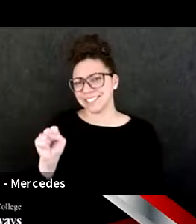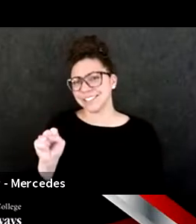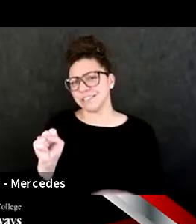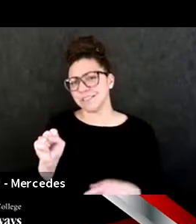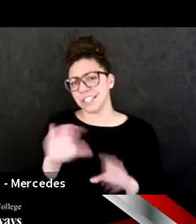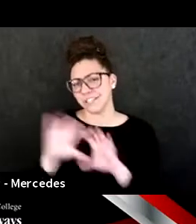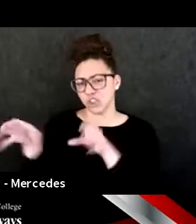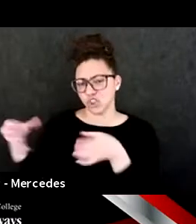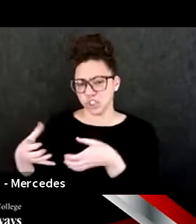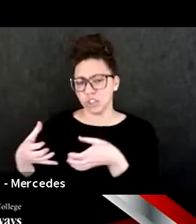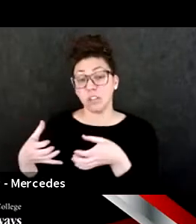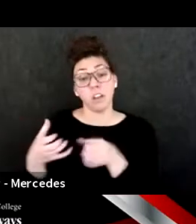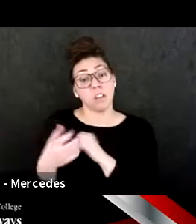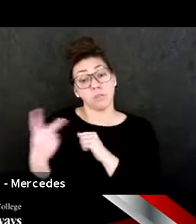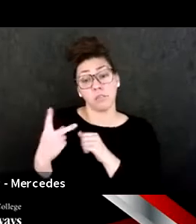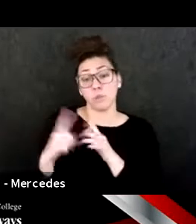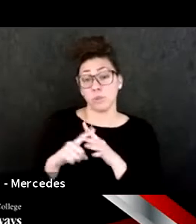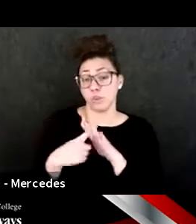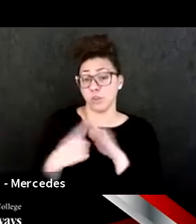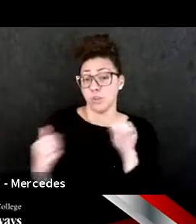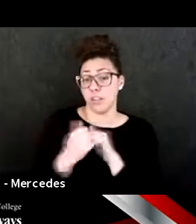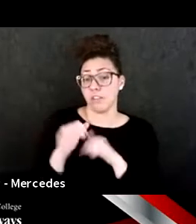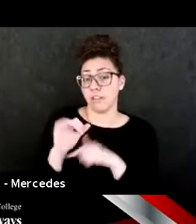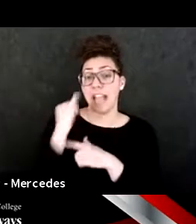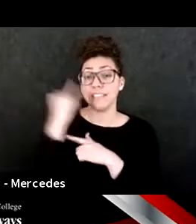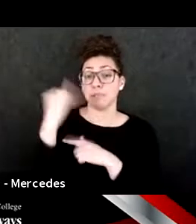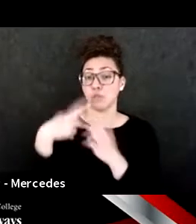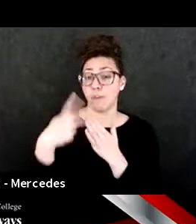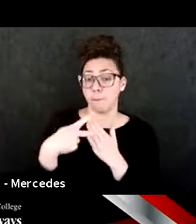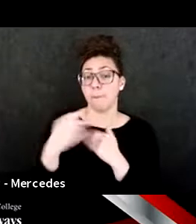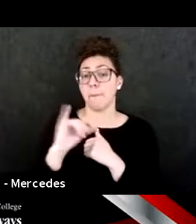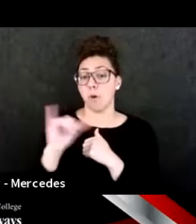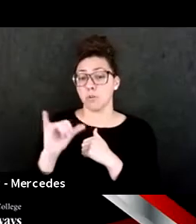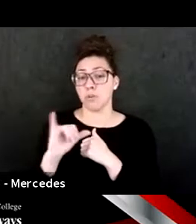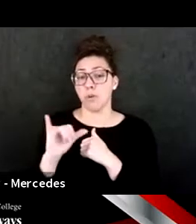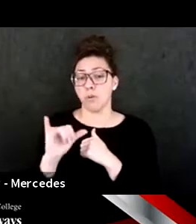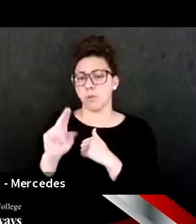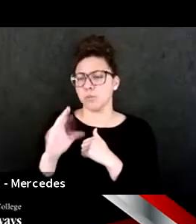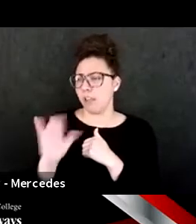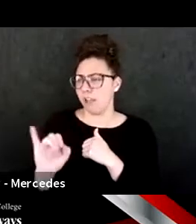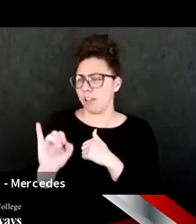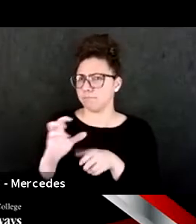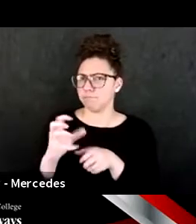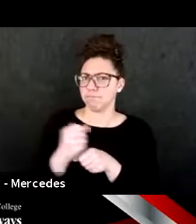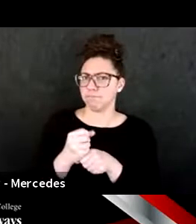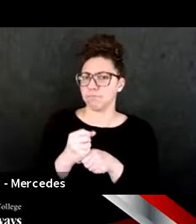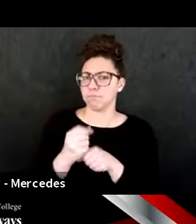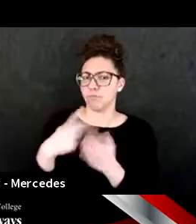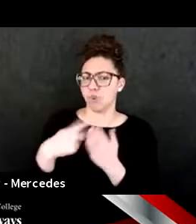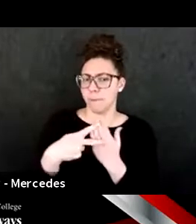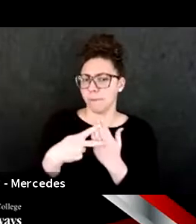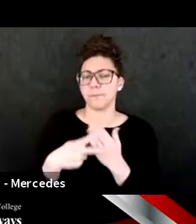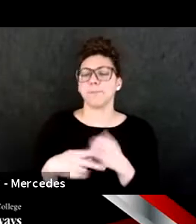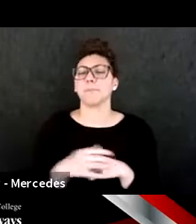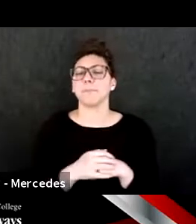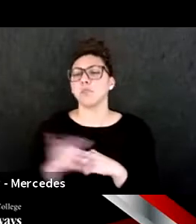the IDEALY program, and the UCA program, and hired the faculty who actually ran the program. We just found the money to do